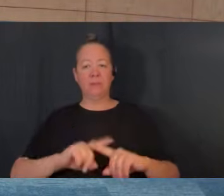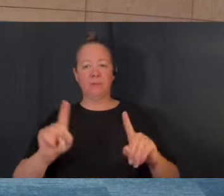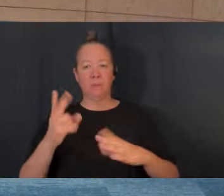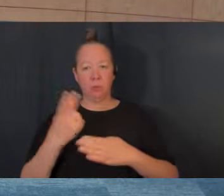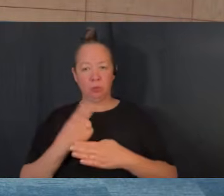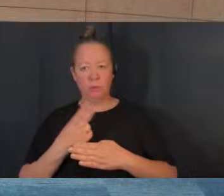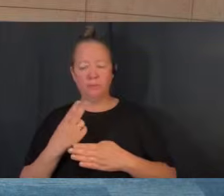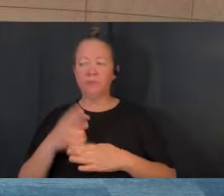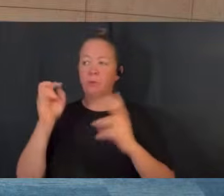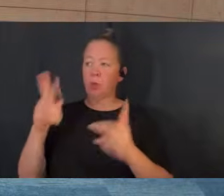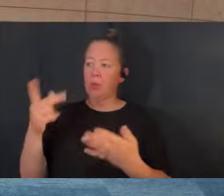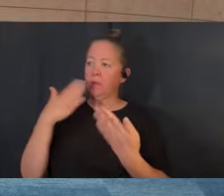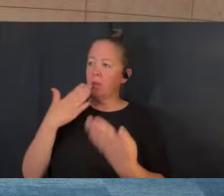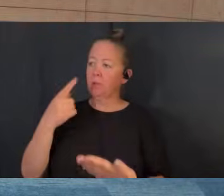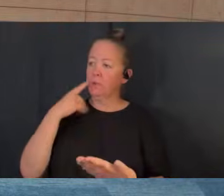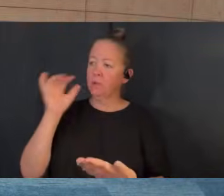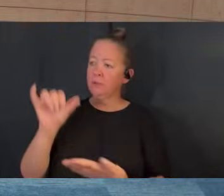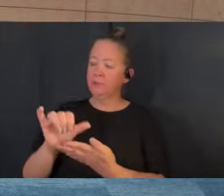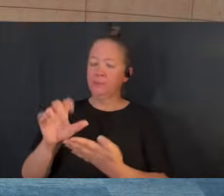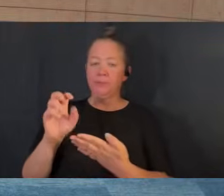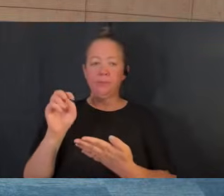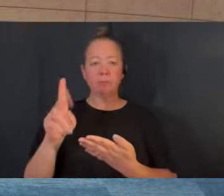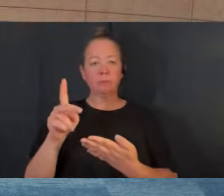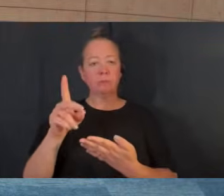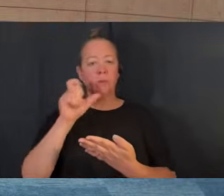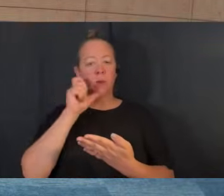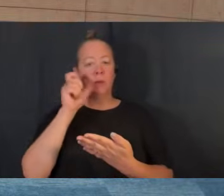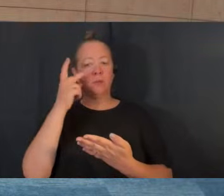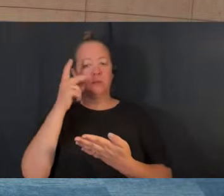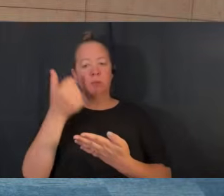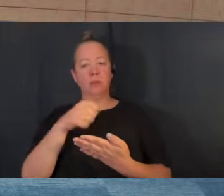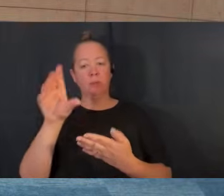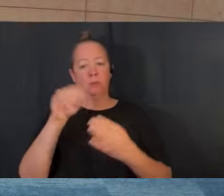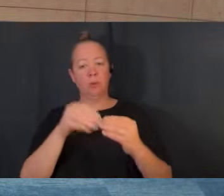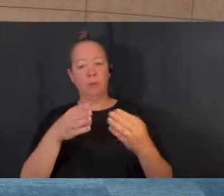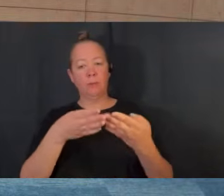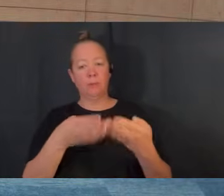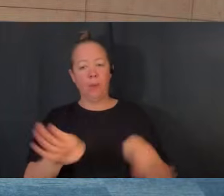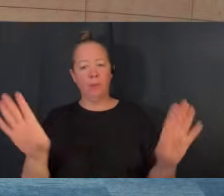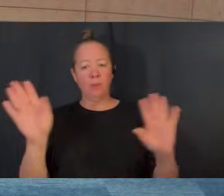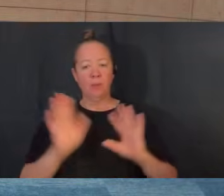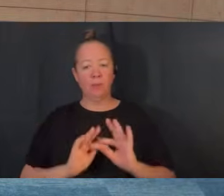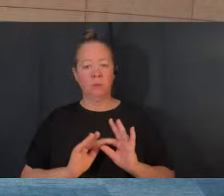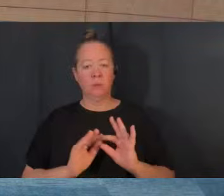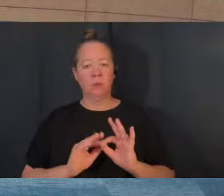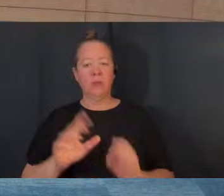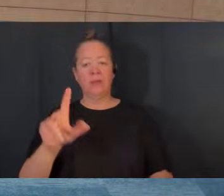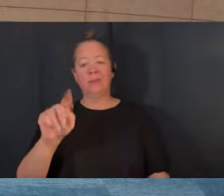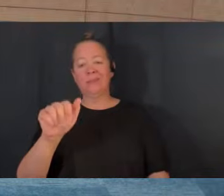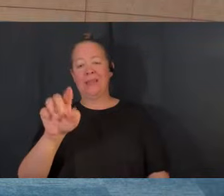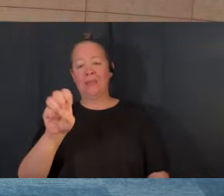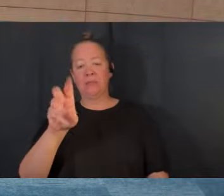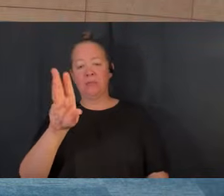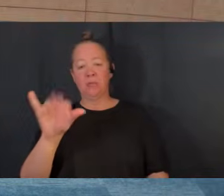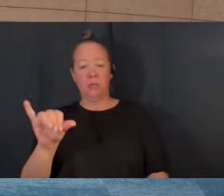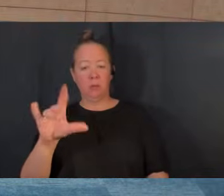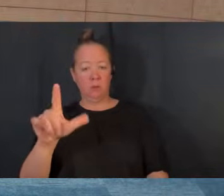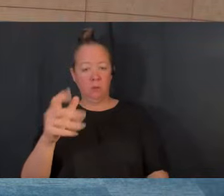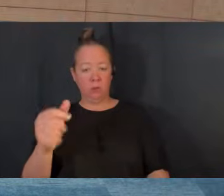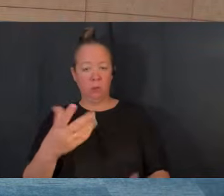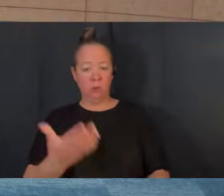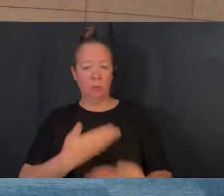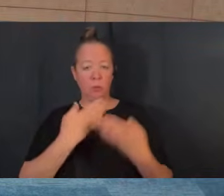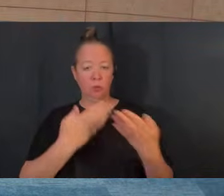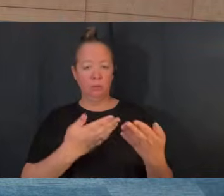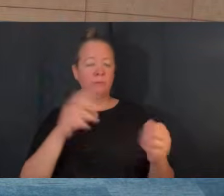Okay. Seeing no further public input on the issue, Councilmember Tanzi, would you like to make a motion? Yes,